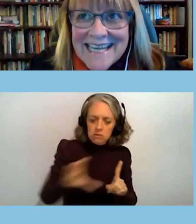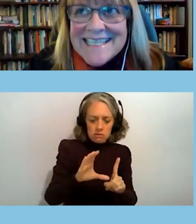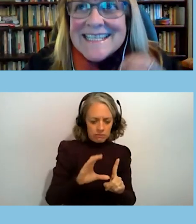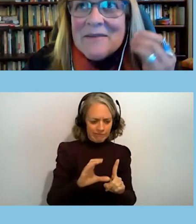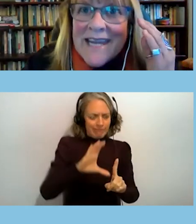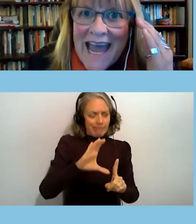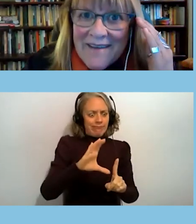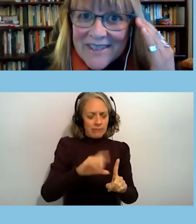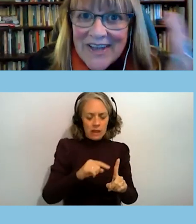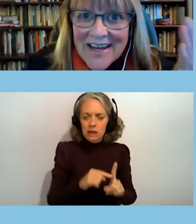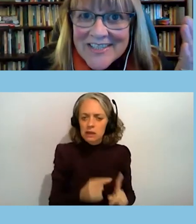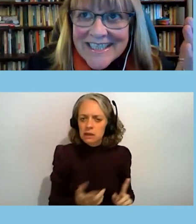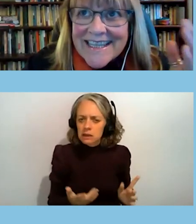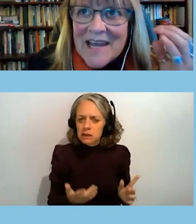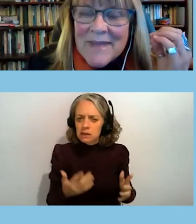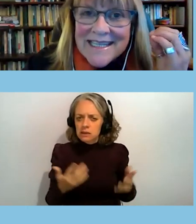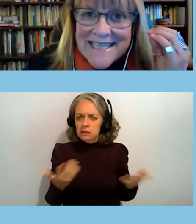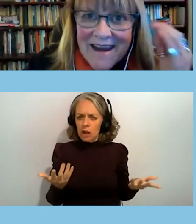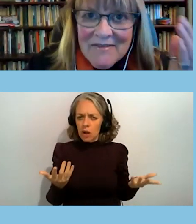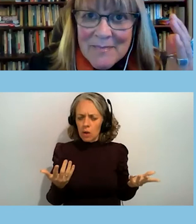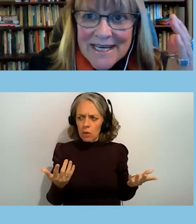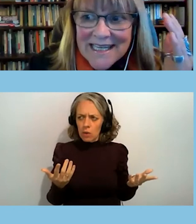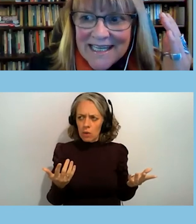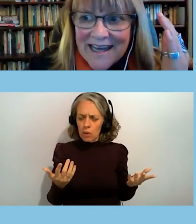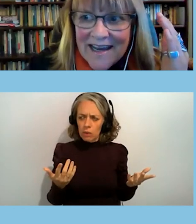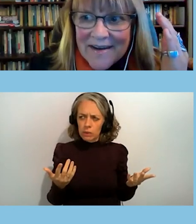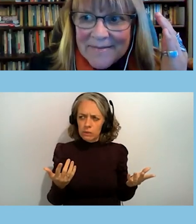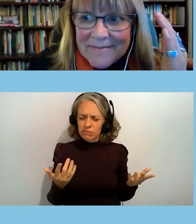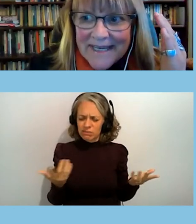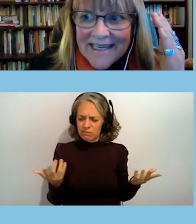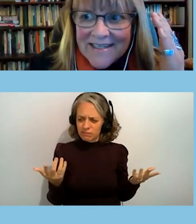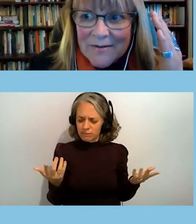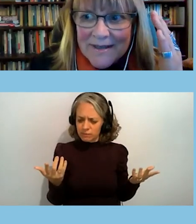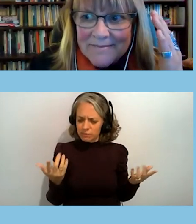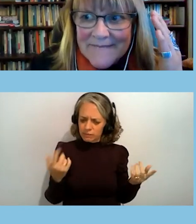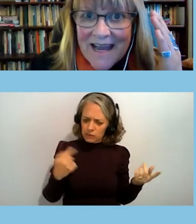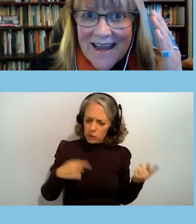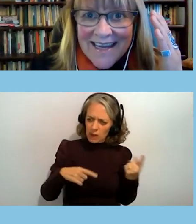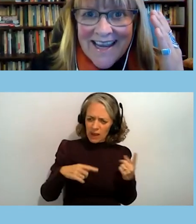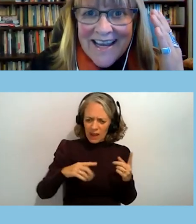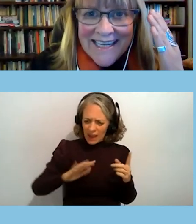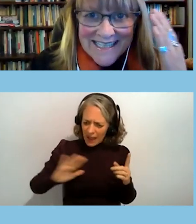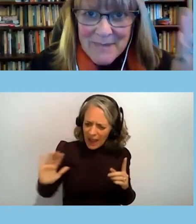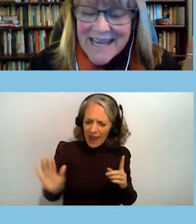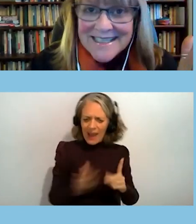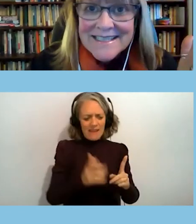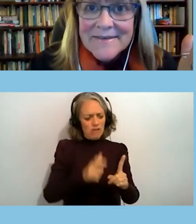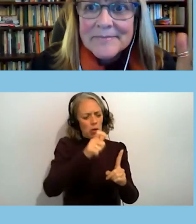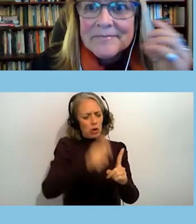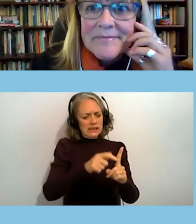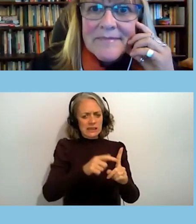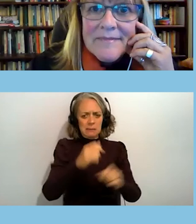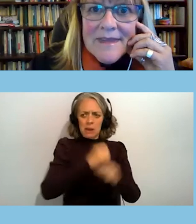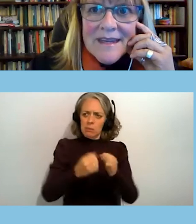that sense that we have a logic that makes everybody into an expense